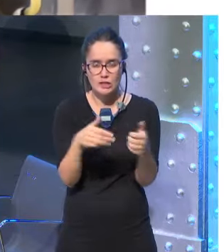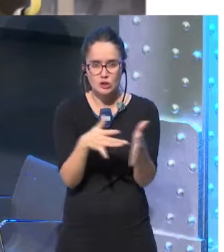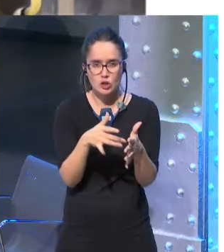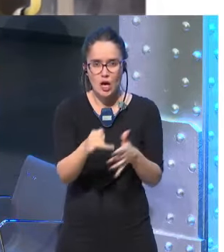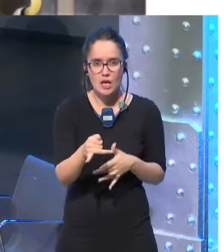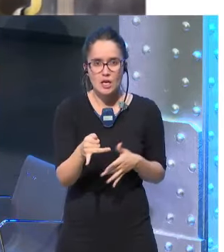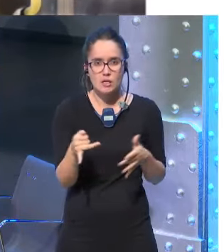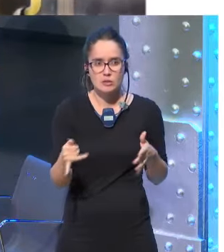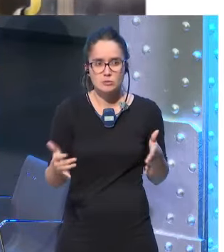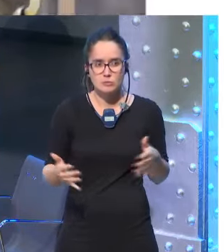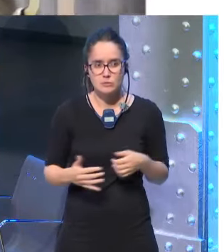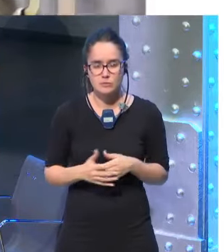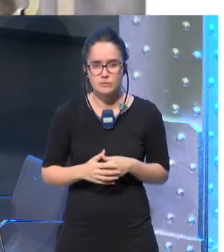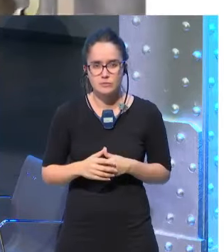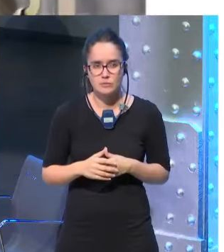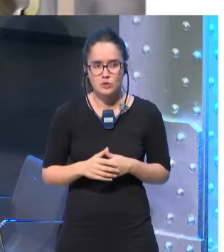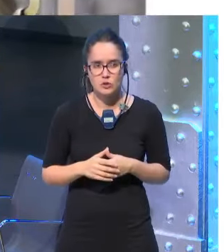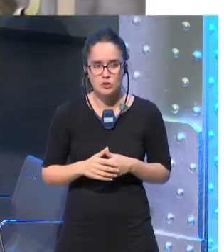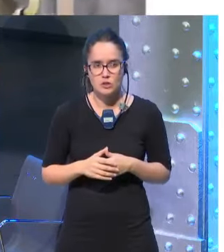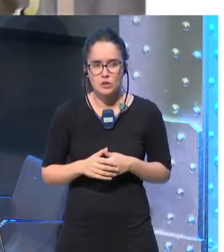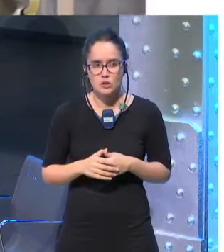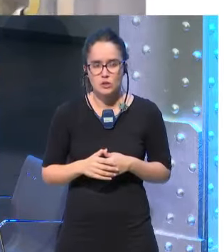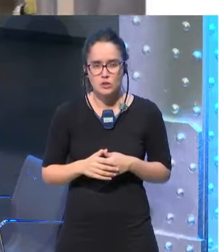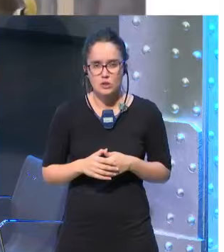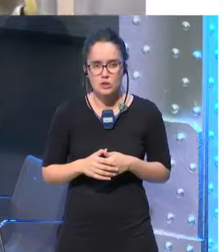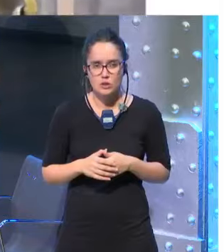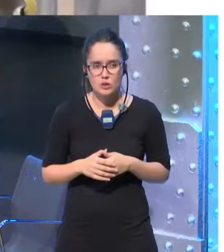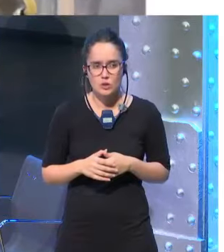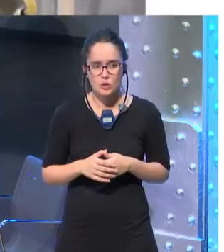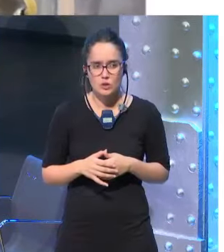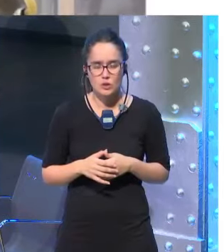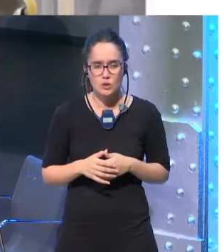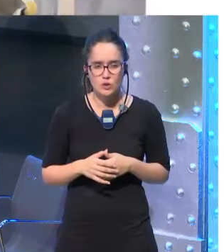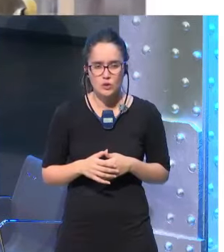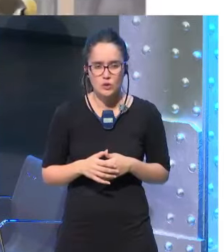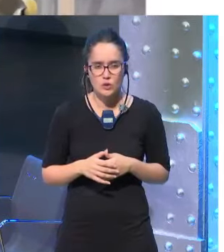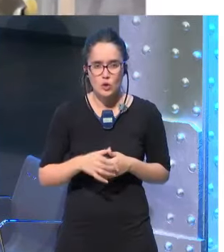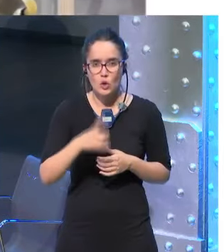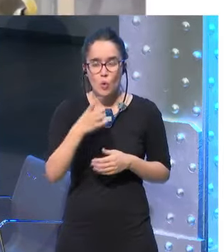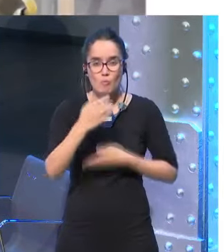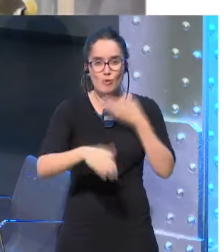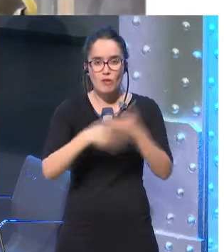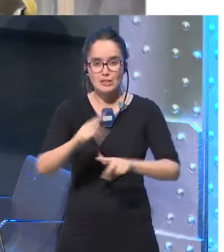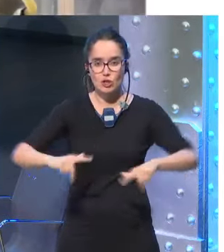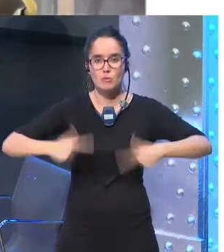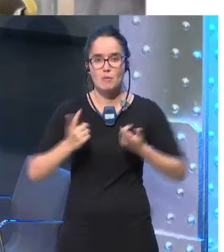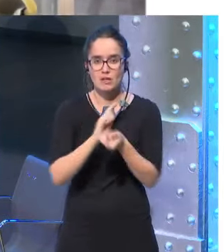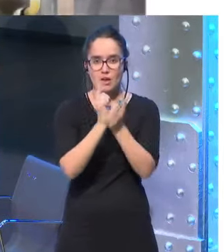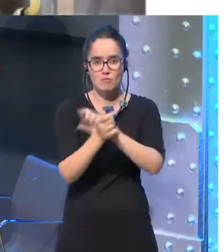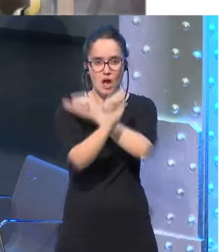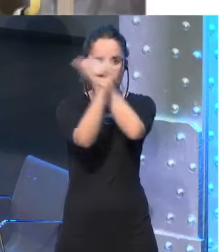basically a slip casting process where you can change the form during your